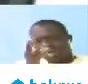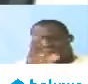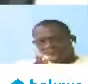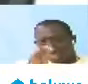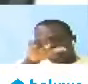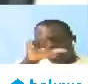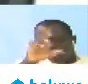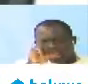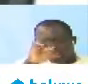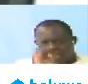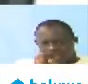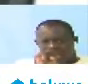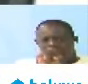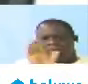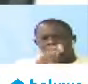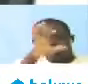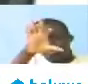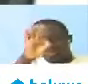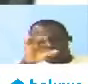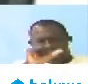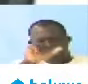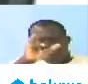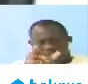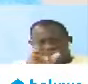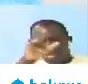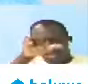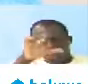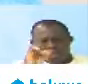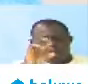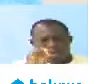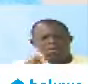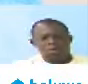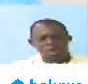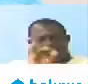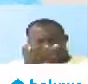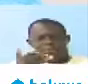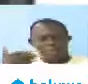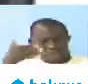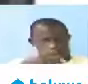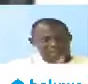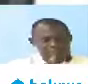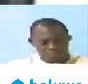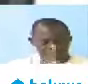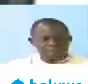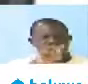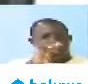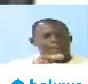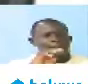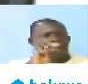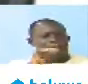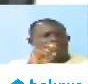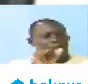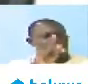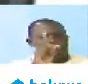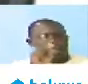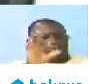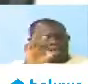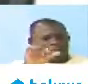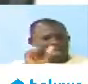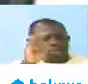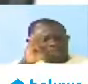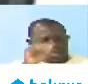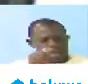mina. Yes, I'm coming. Proceed. Waro nira ro Mataba kona ika ni African leader sulmo Jamaica wo letra